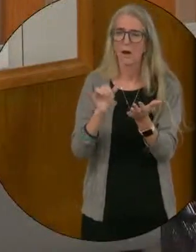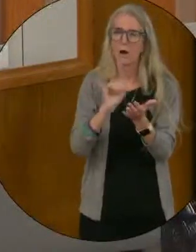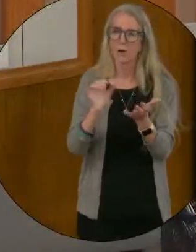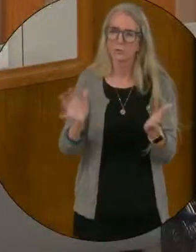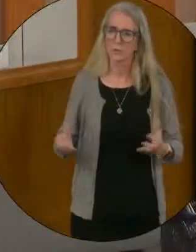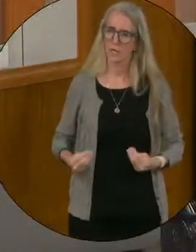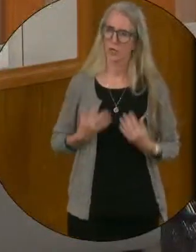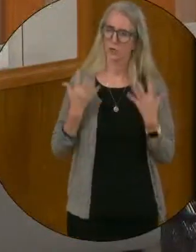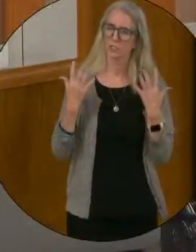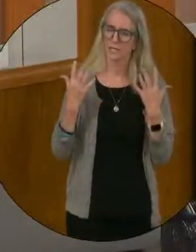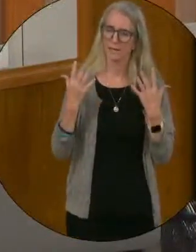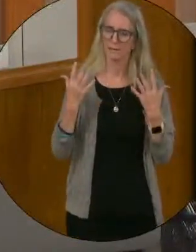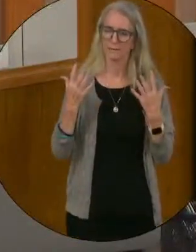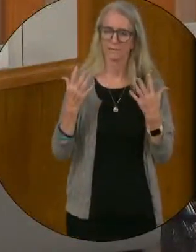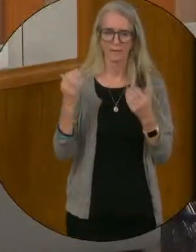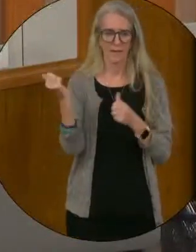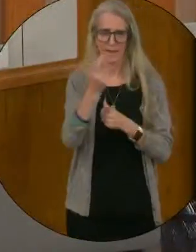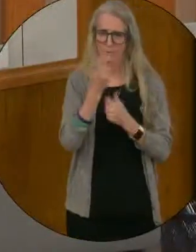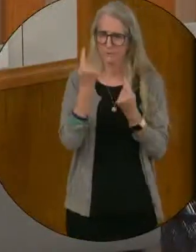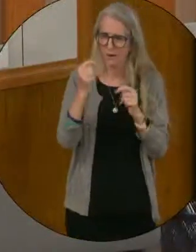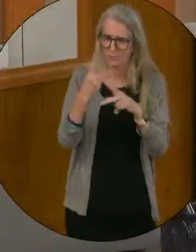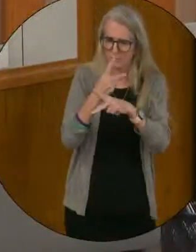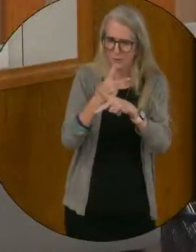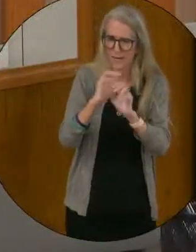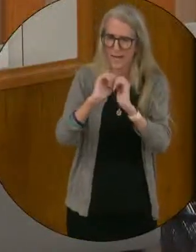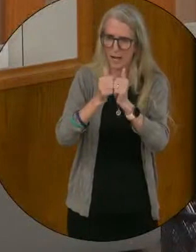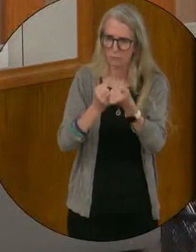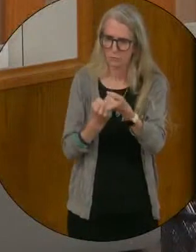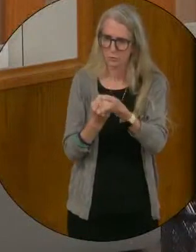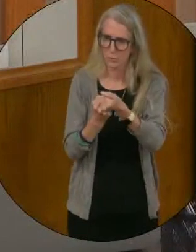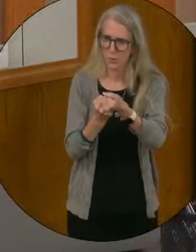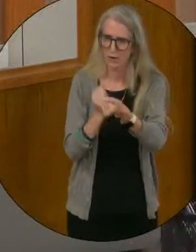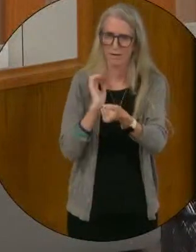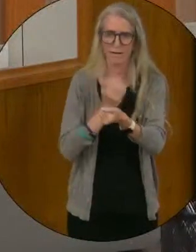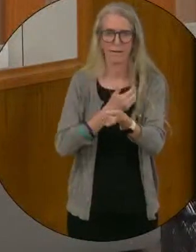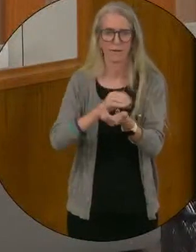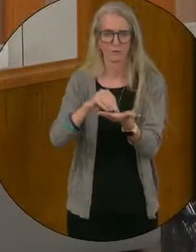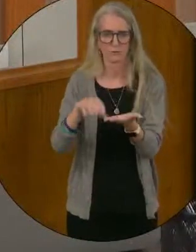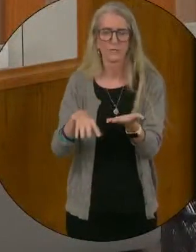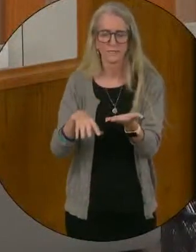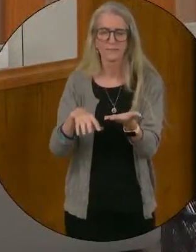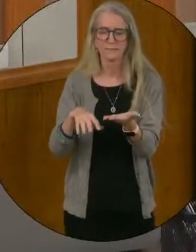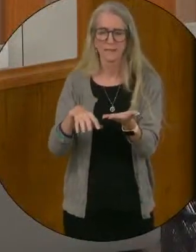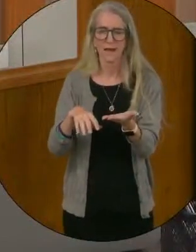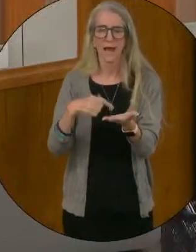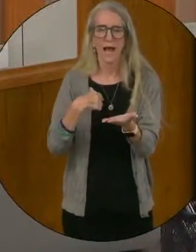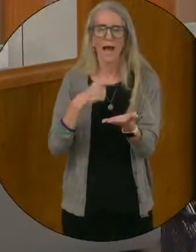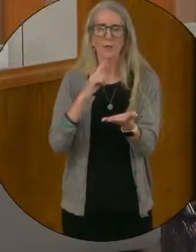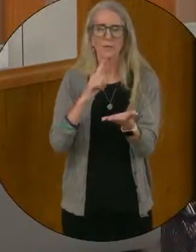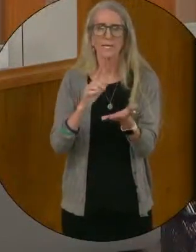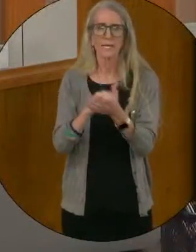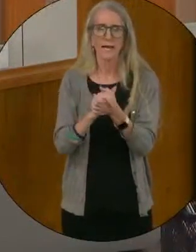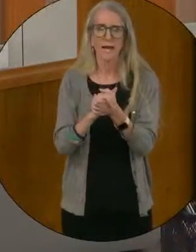encouraging too, that everyone's trying to find ways to support our students. I'm